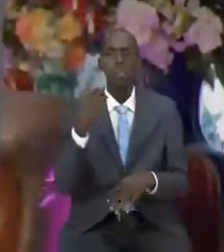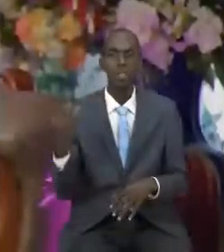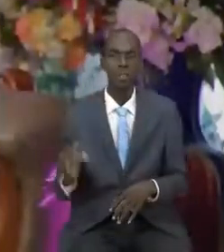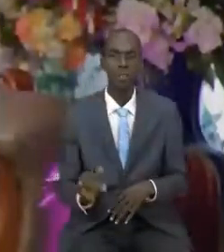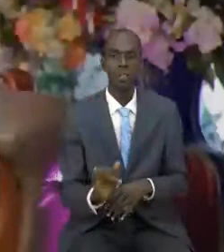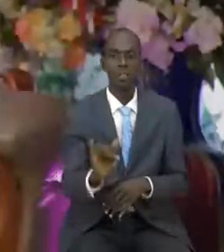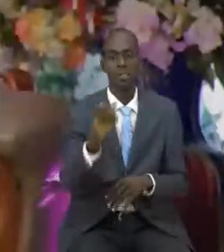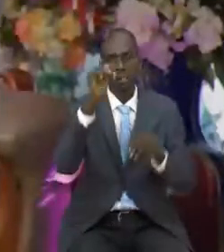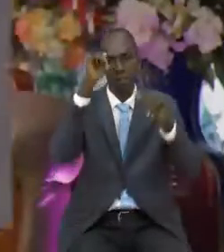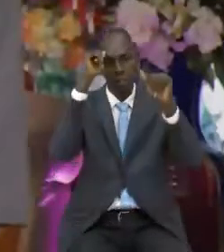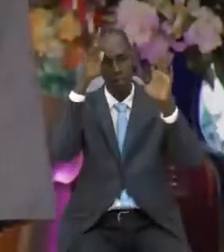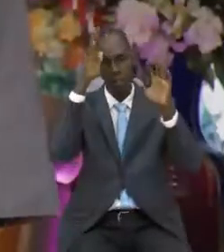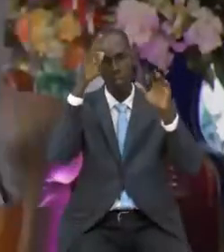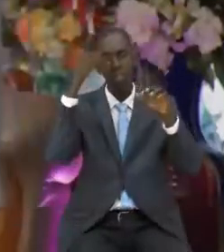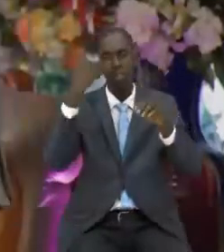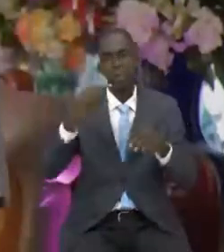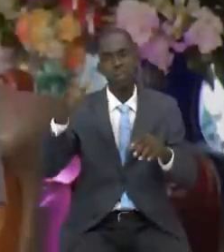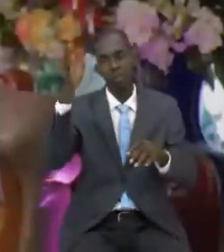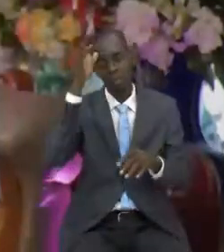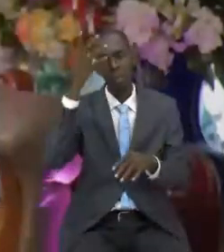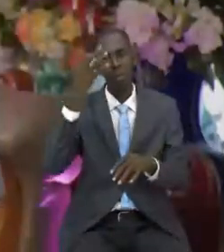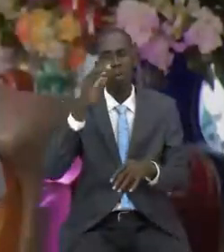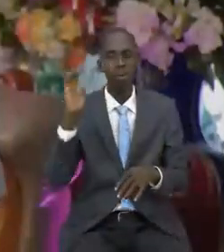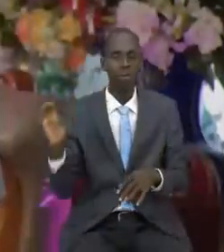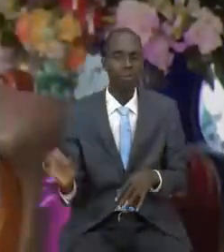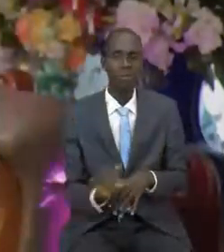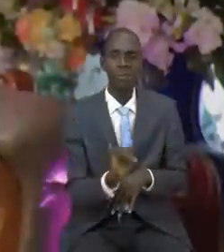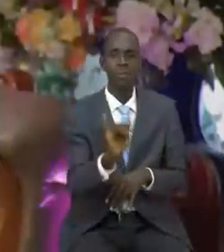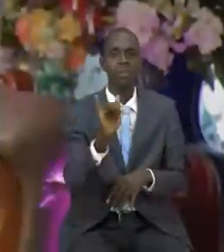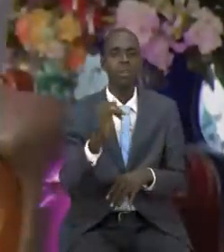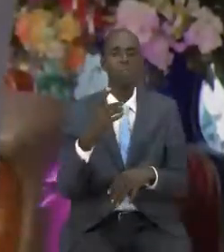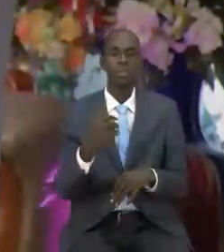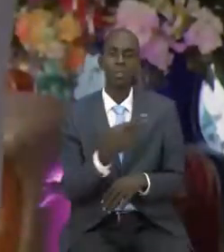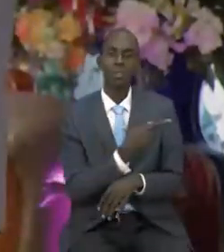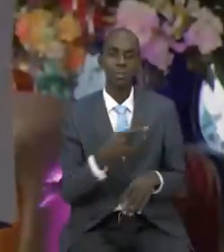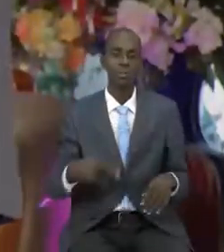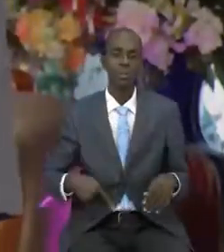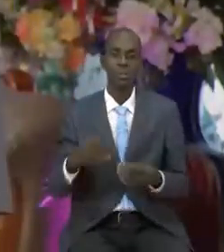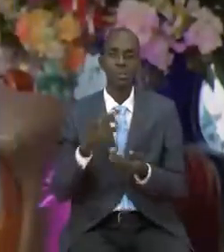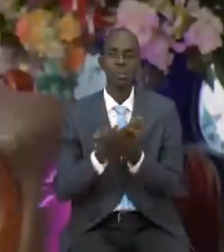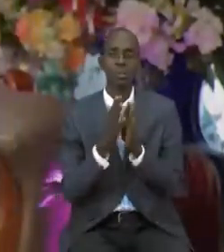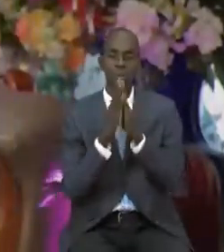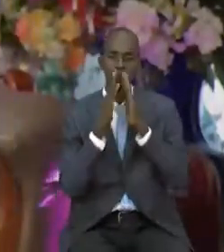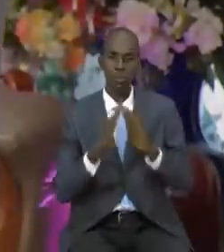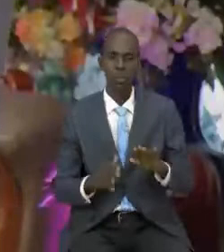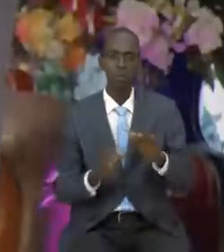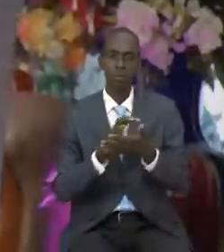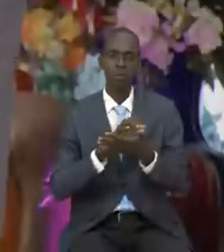Father, that's the Father of eternity, the Prince of Peace. Then in verse 7,